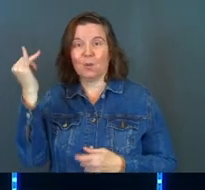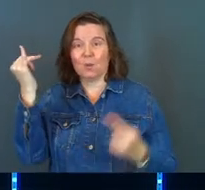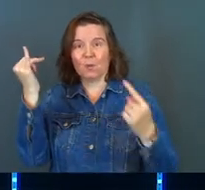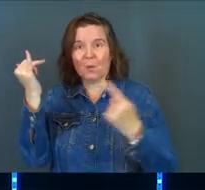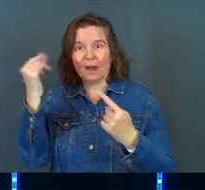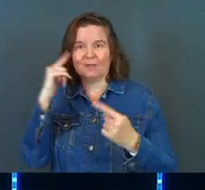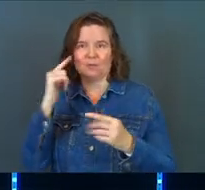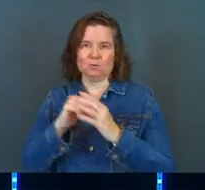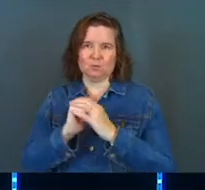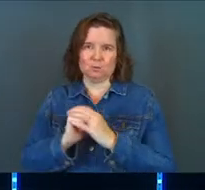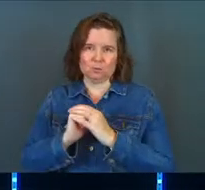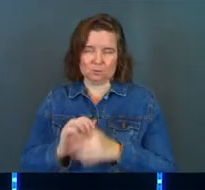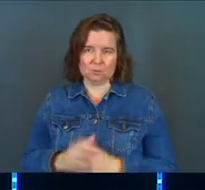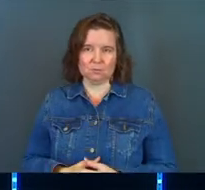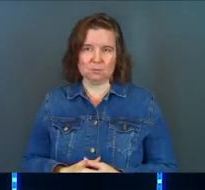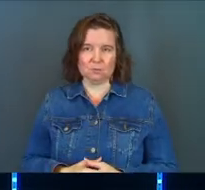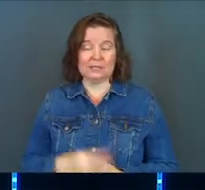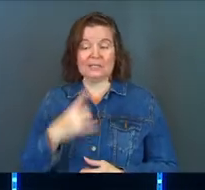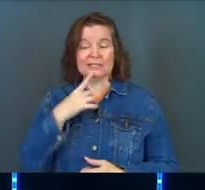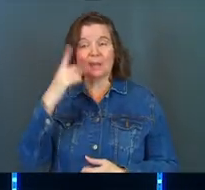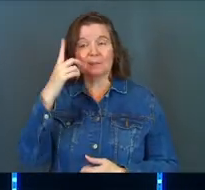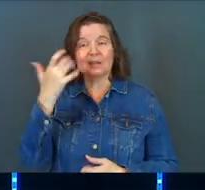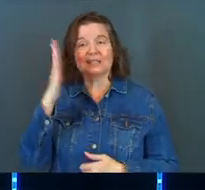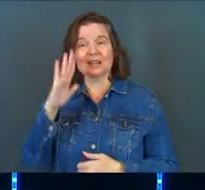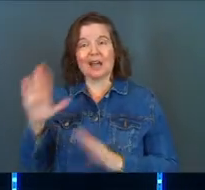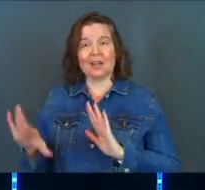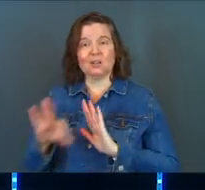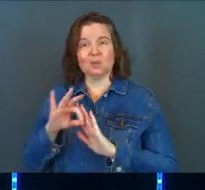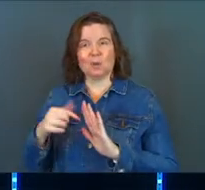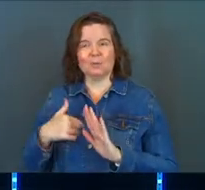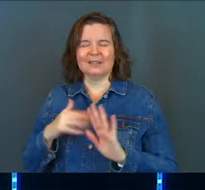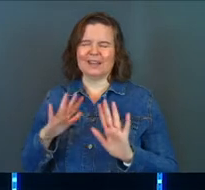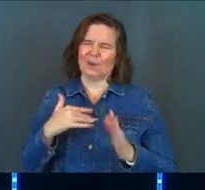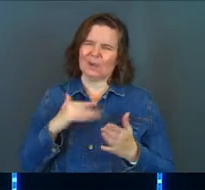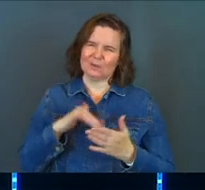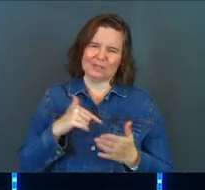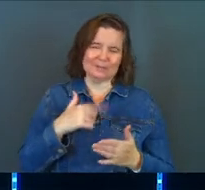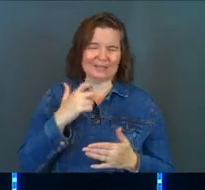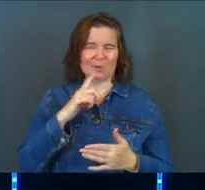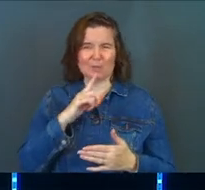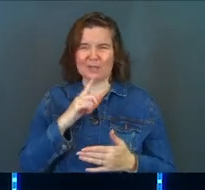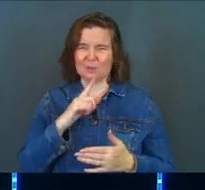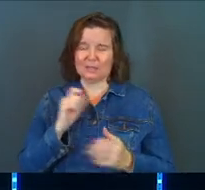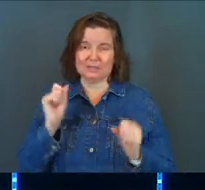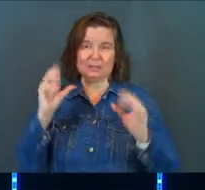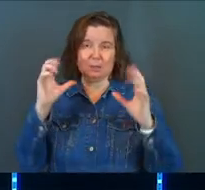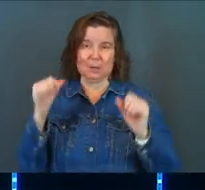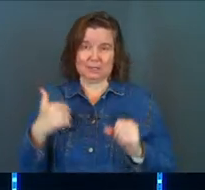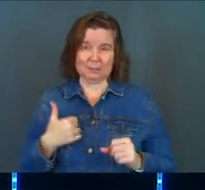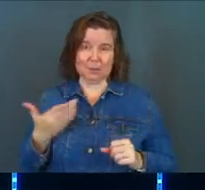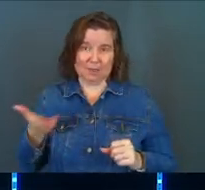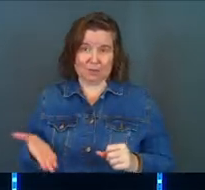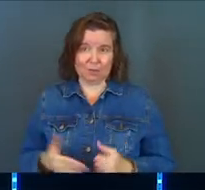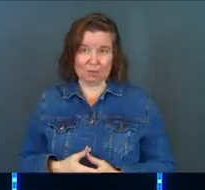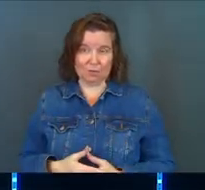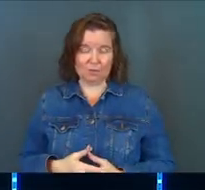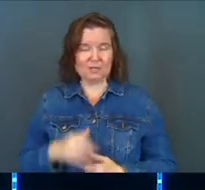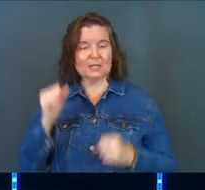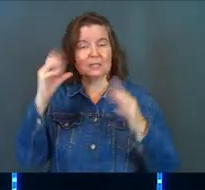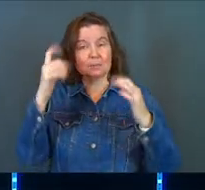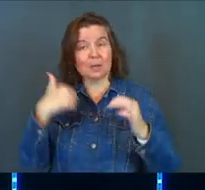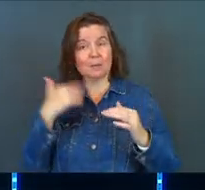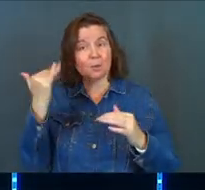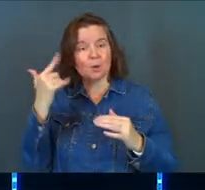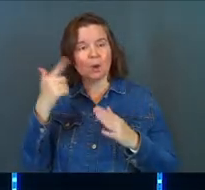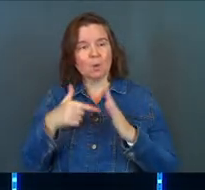for his worship. He says, it's because God chose me. Now, I had to study this because that really, really surprised me right there. It